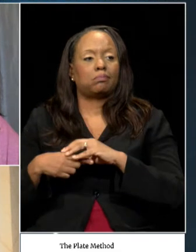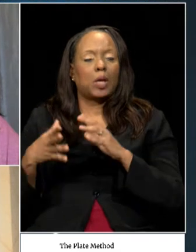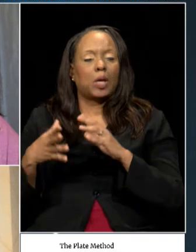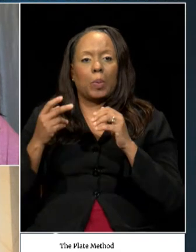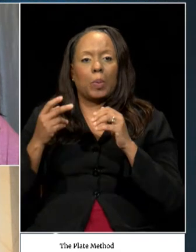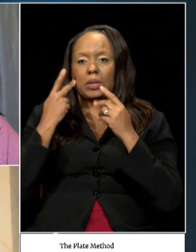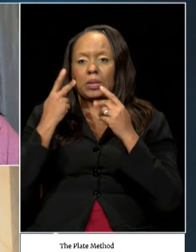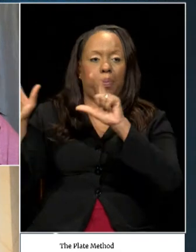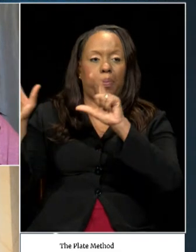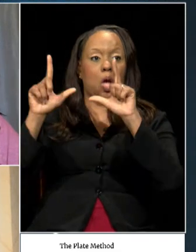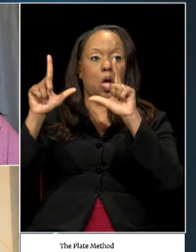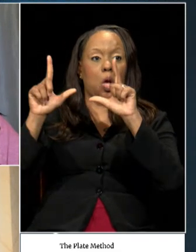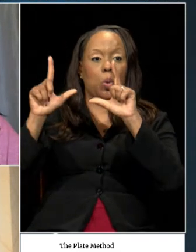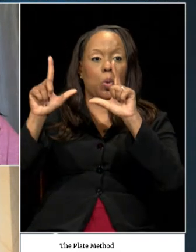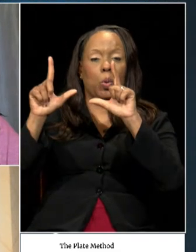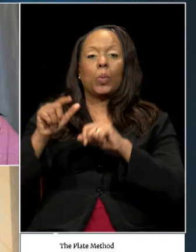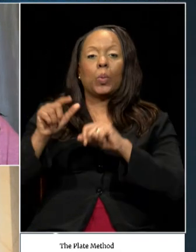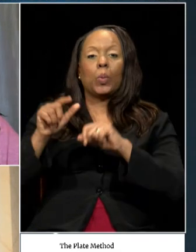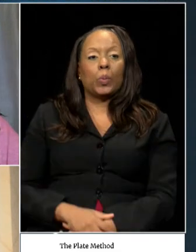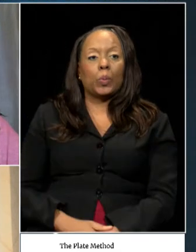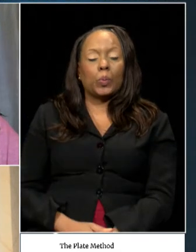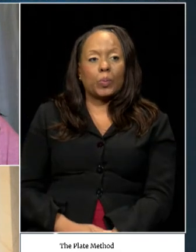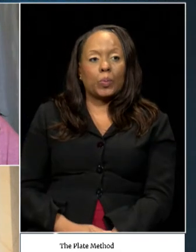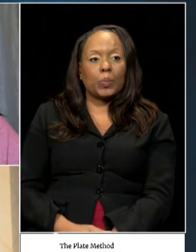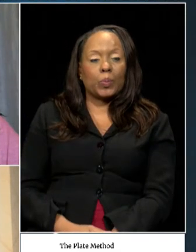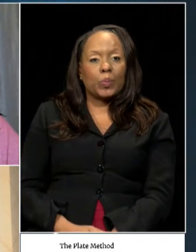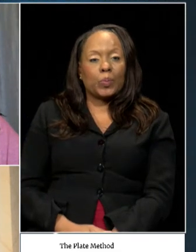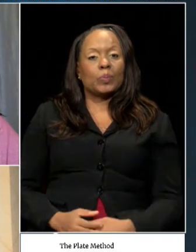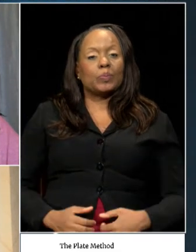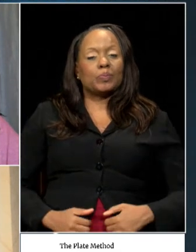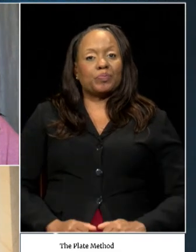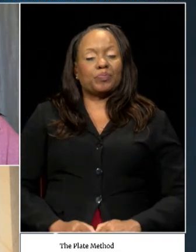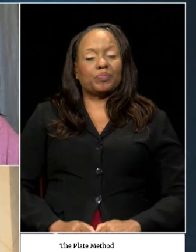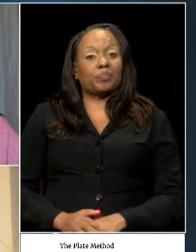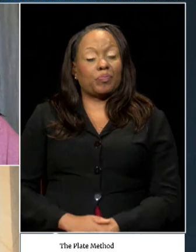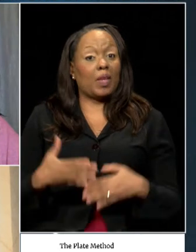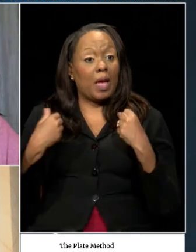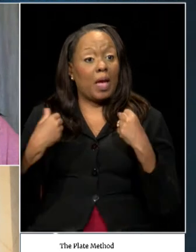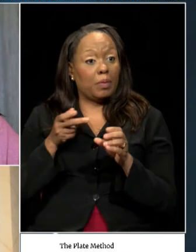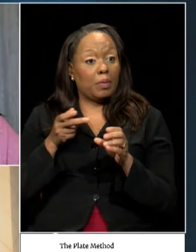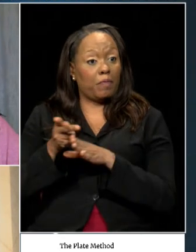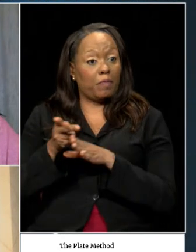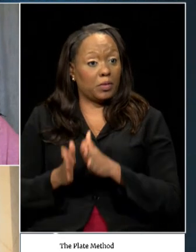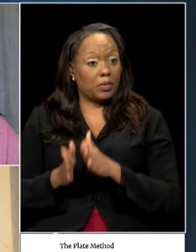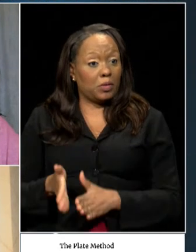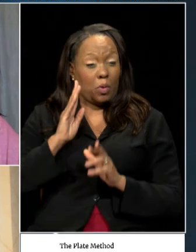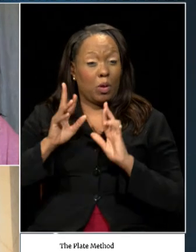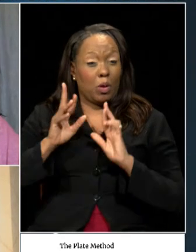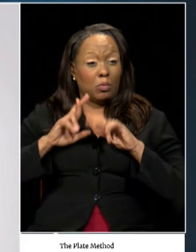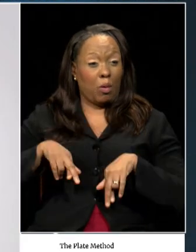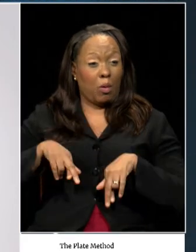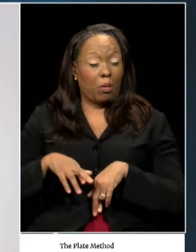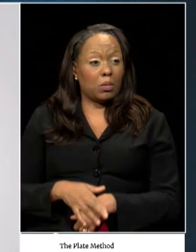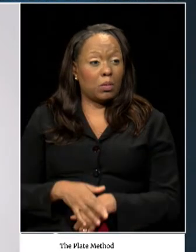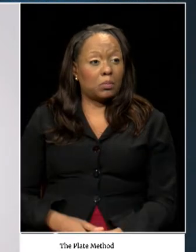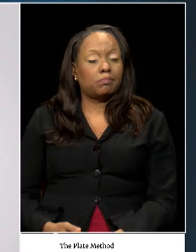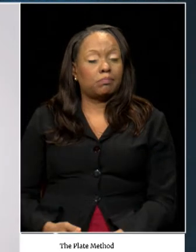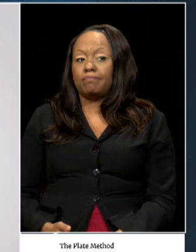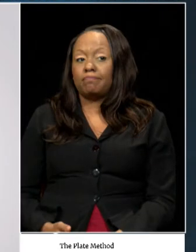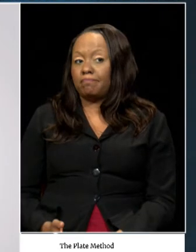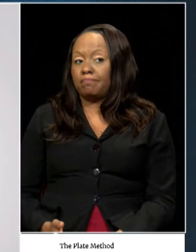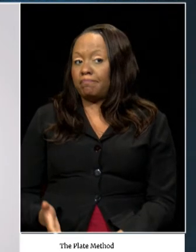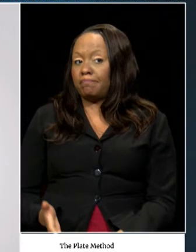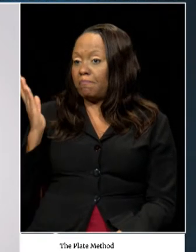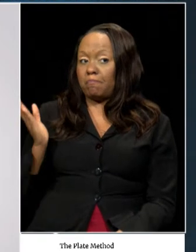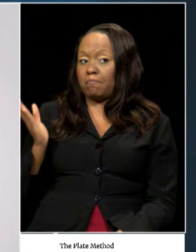that, and we'll have the specialists, the health professionals respond accordingly. So we should have that on screen